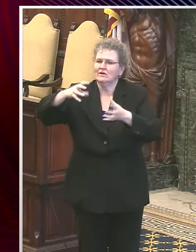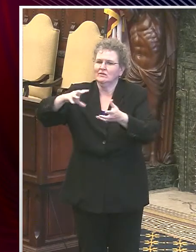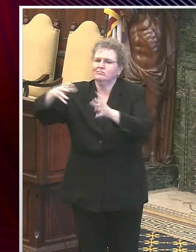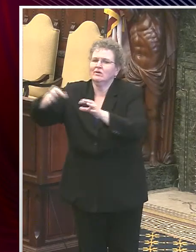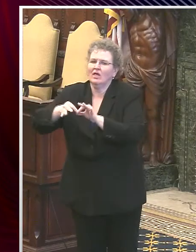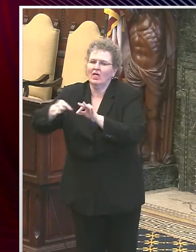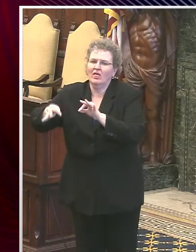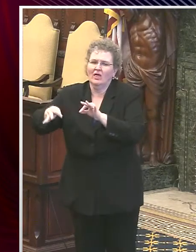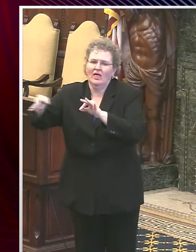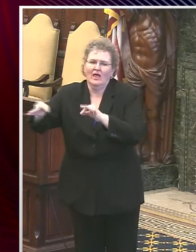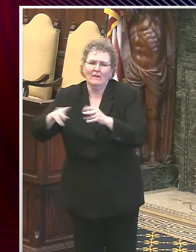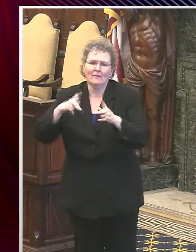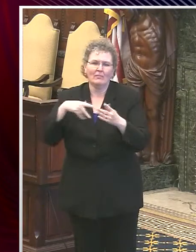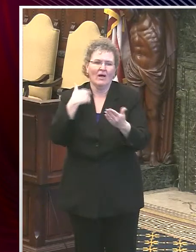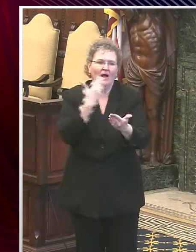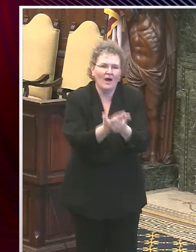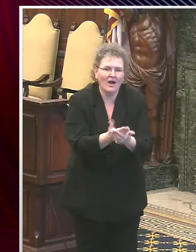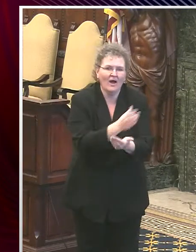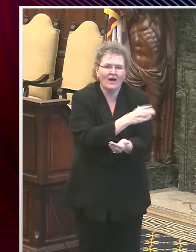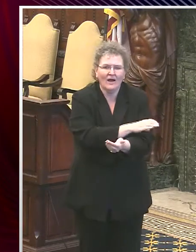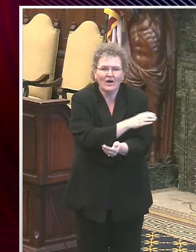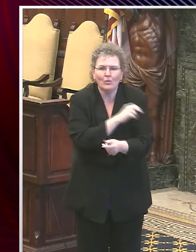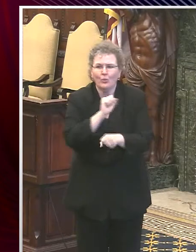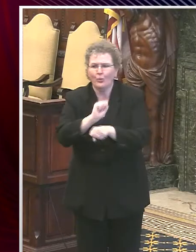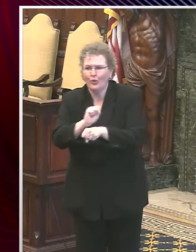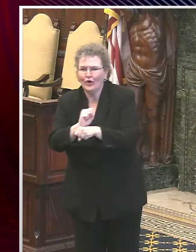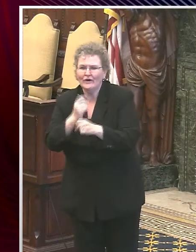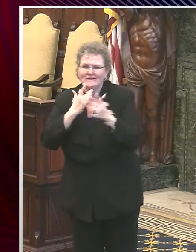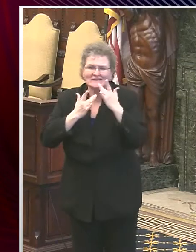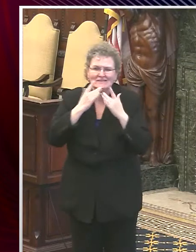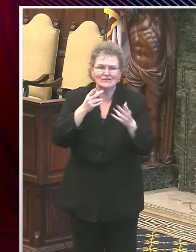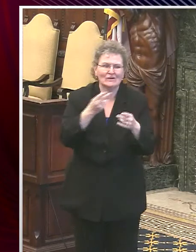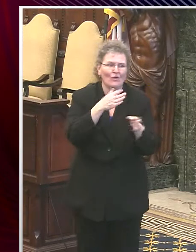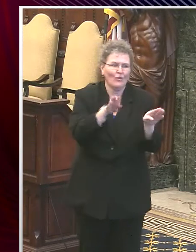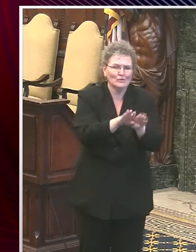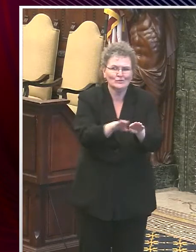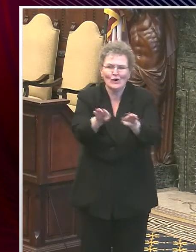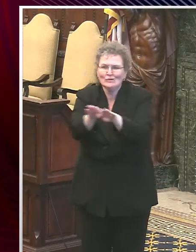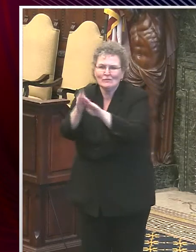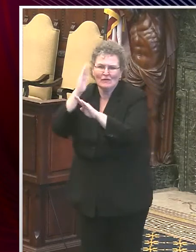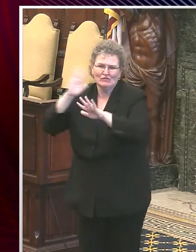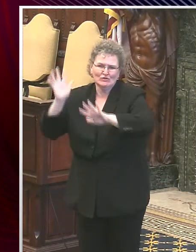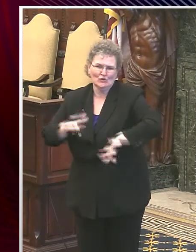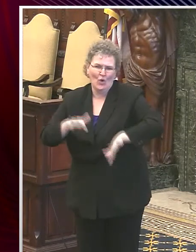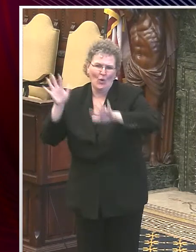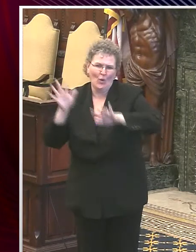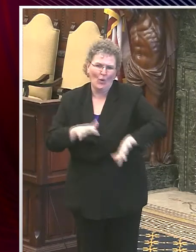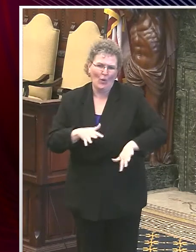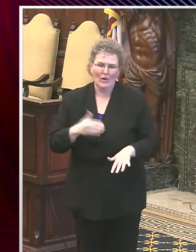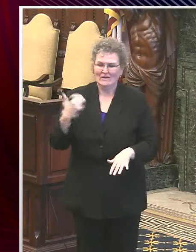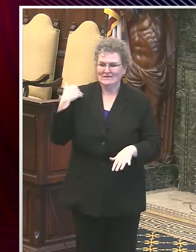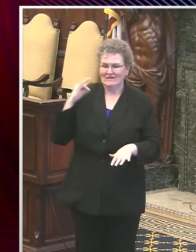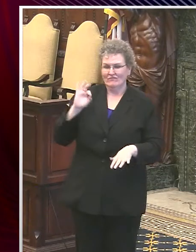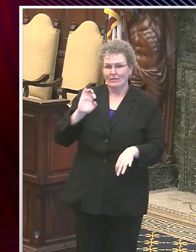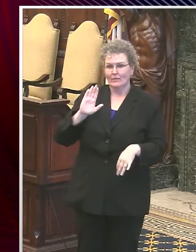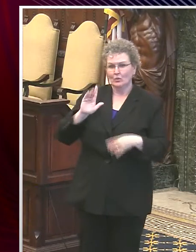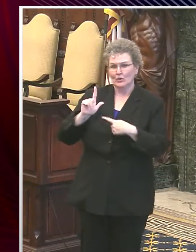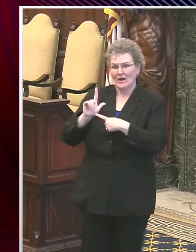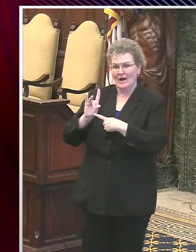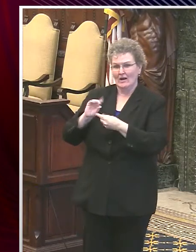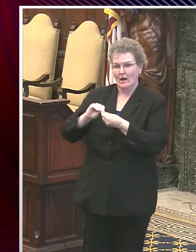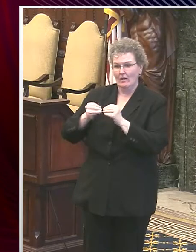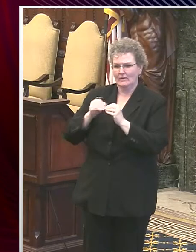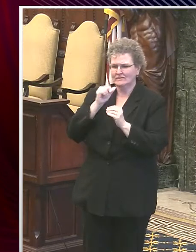and many clinics were shut down. Now for last week, the week that ended on February 28th, our data is incomplete, but so far we know of